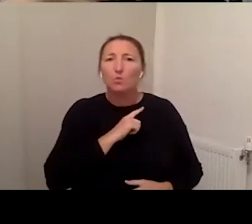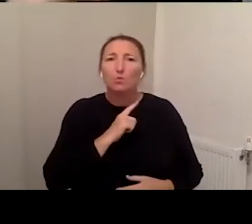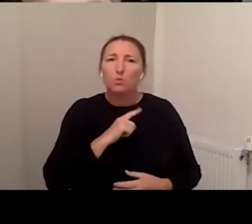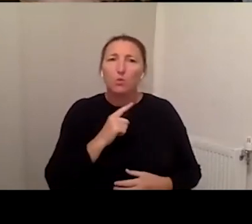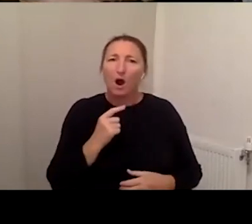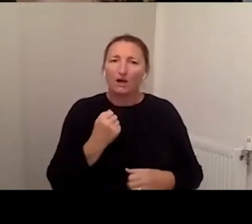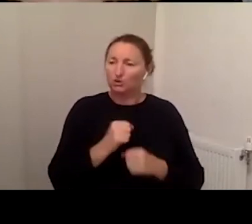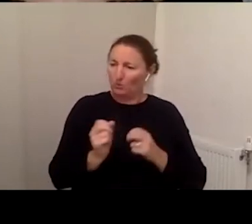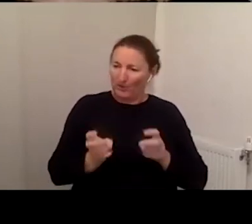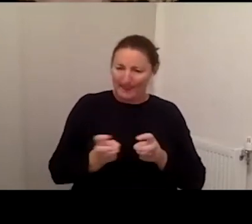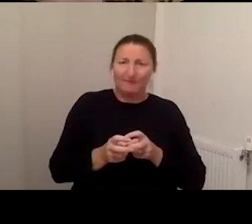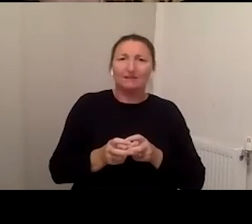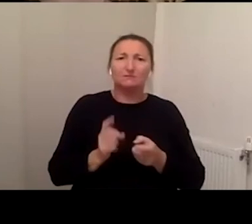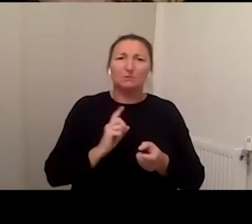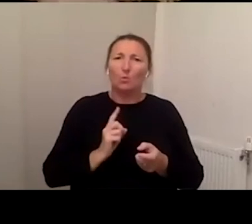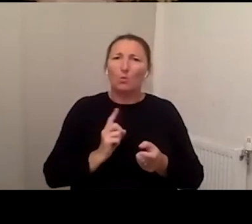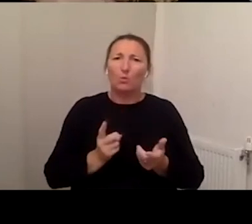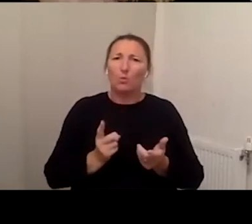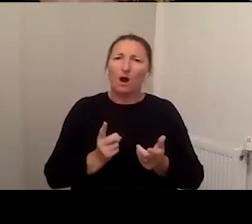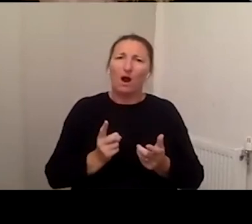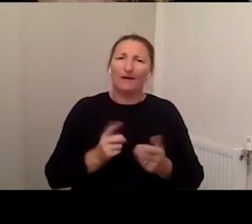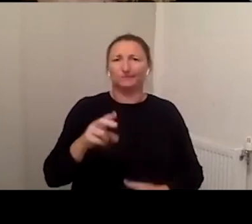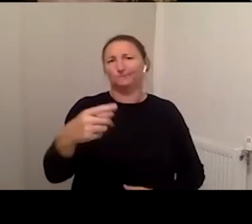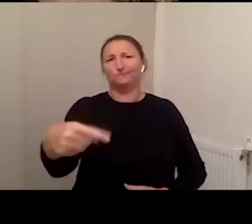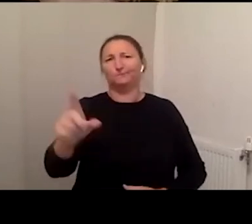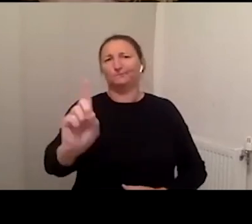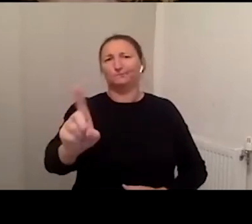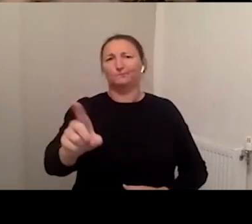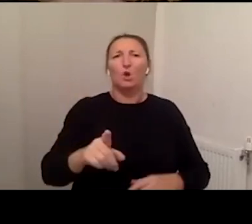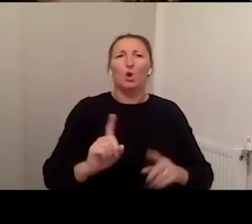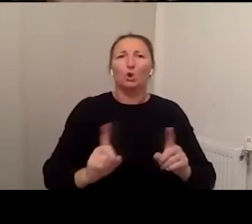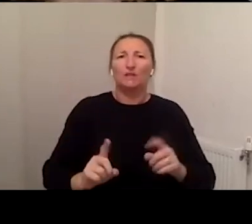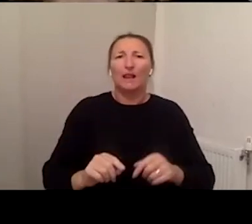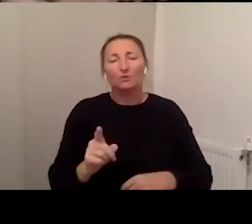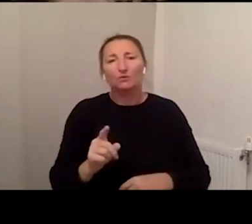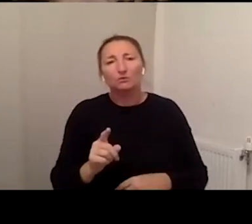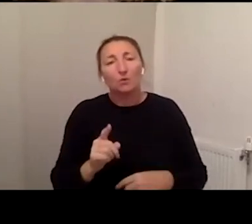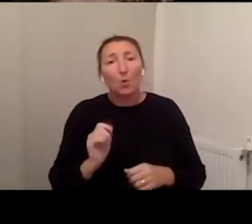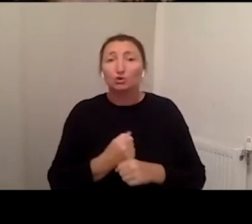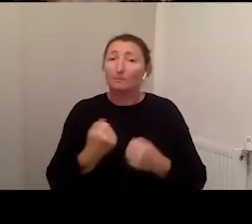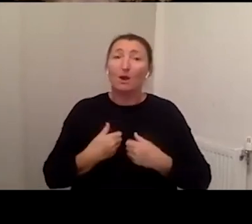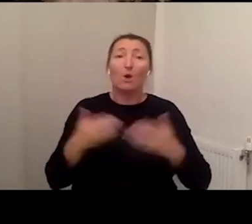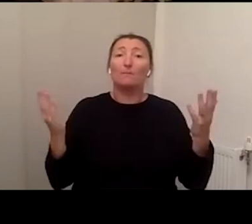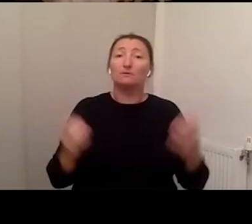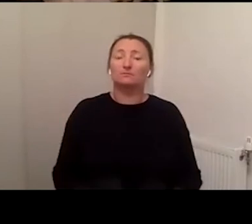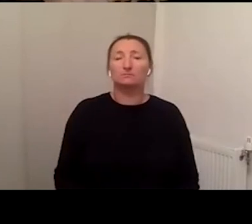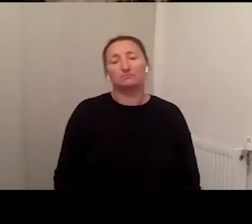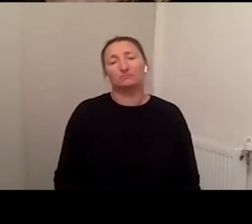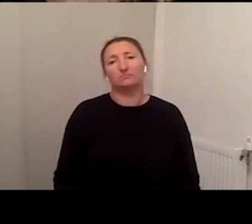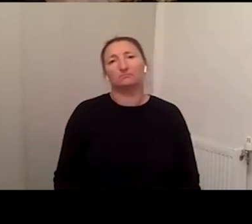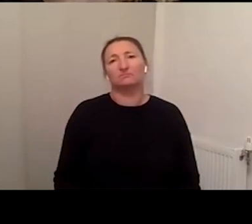we be limiting the number of people who can supply electricity and regulating that, or should it be more open and easy to do?